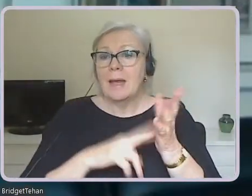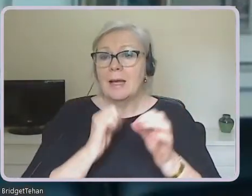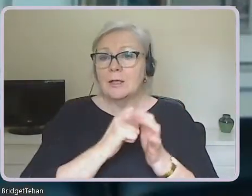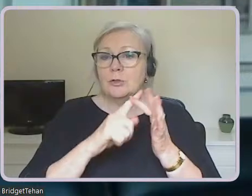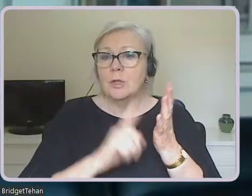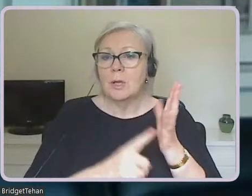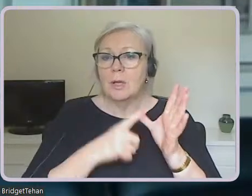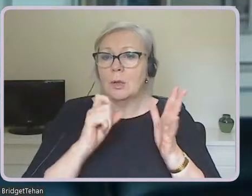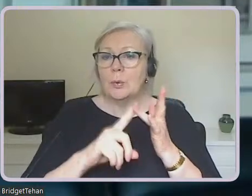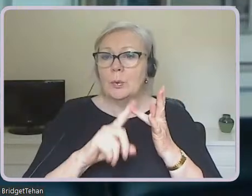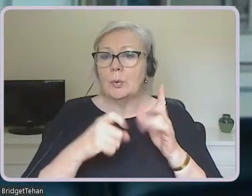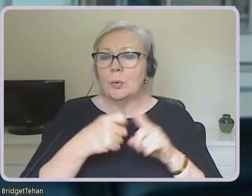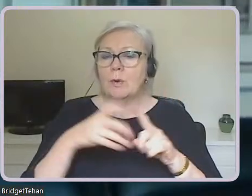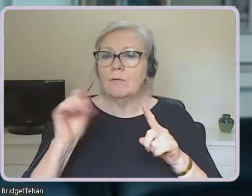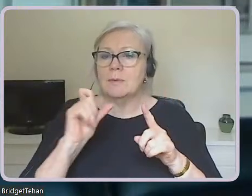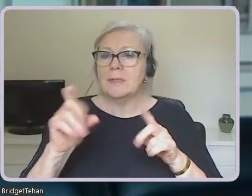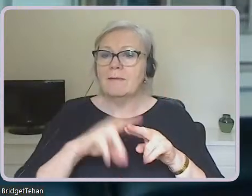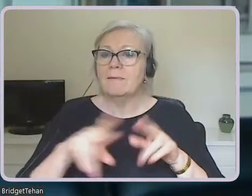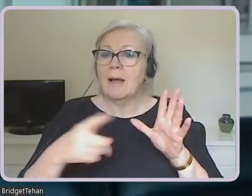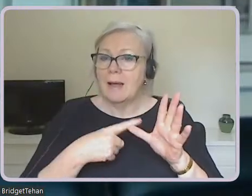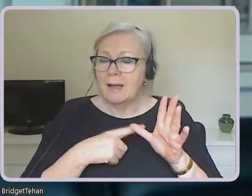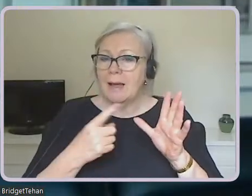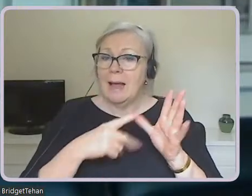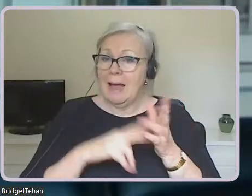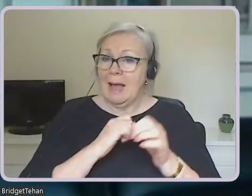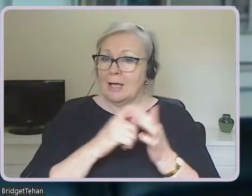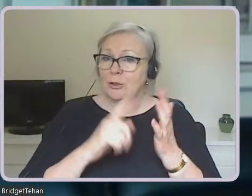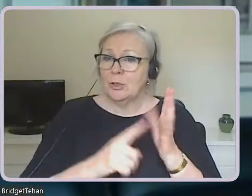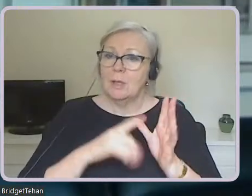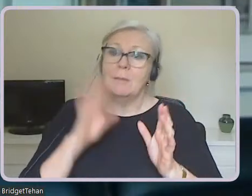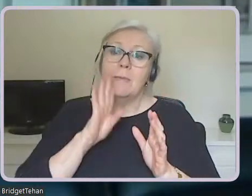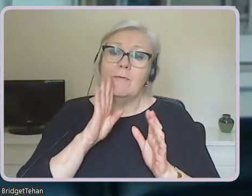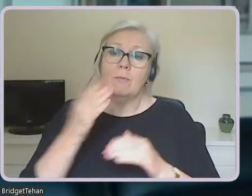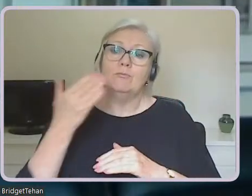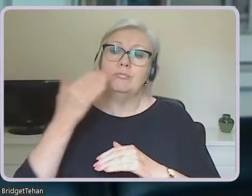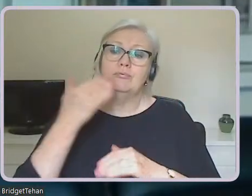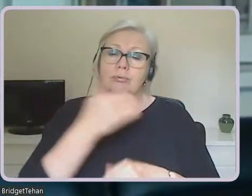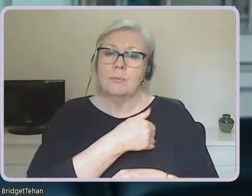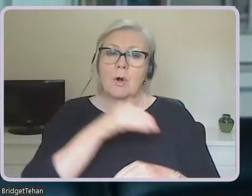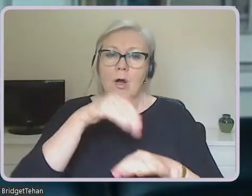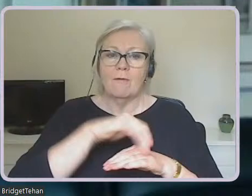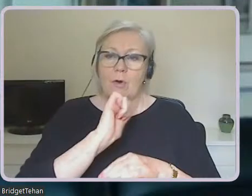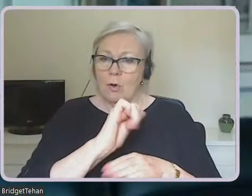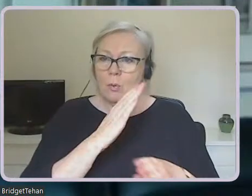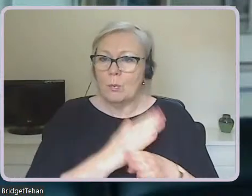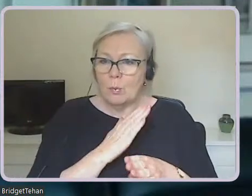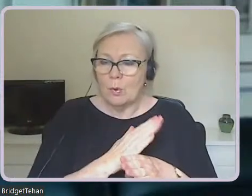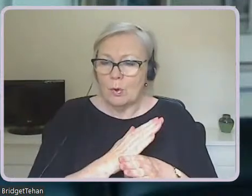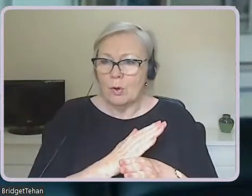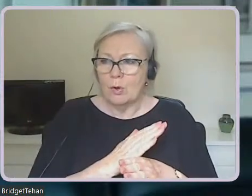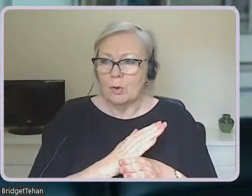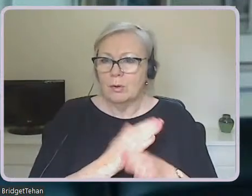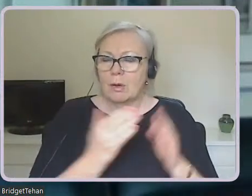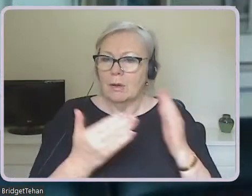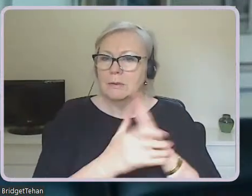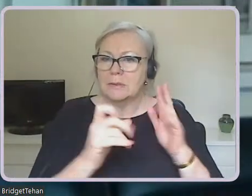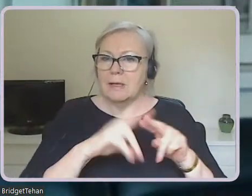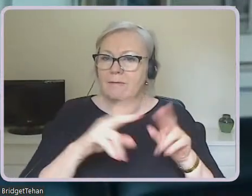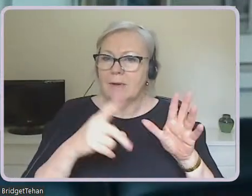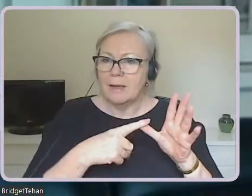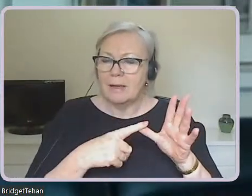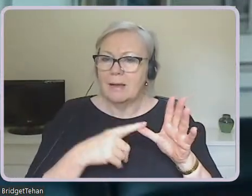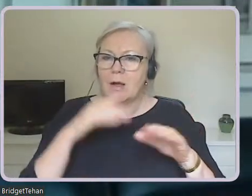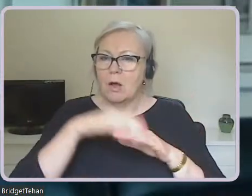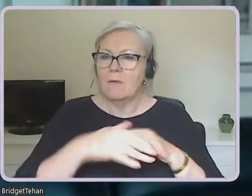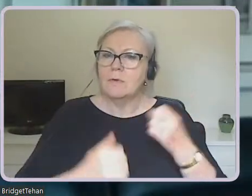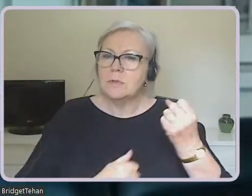from the CFA. Angela gave us a presentation this morning about the work she's doing with the CFA on supporting